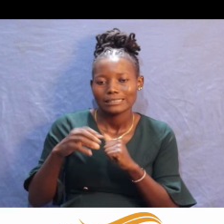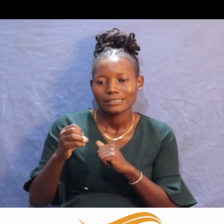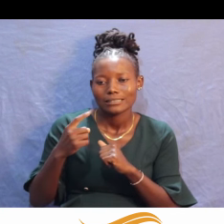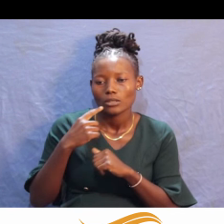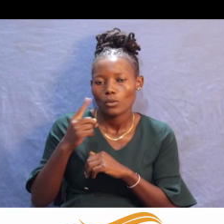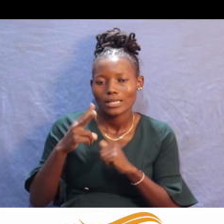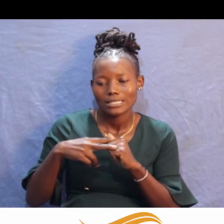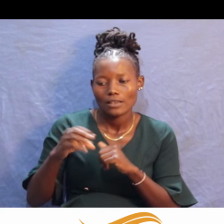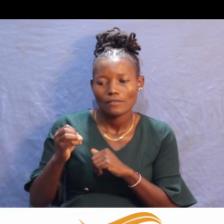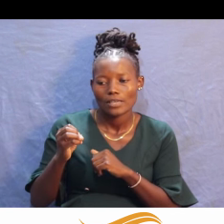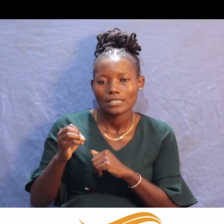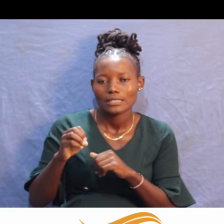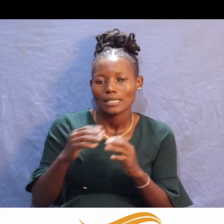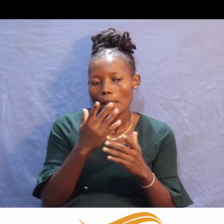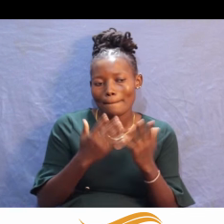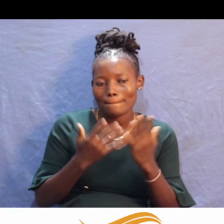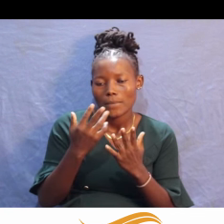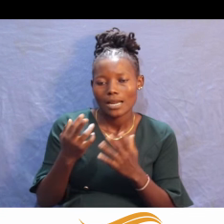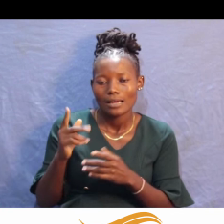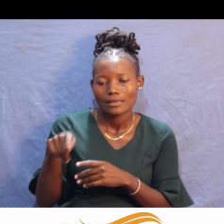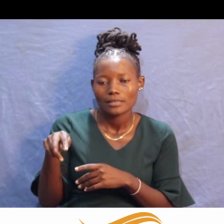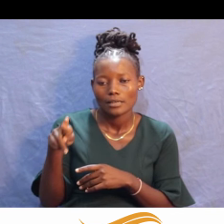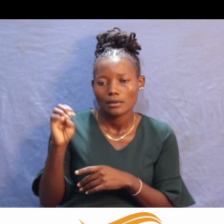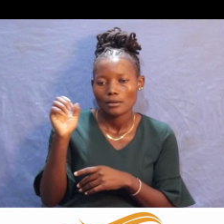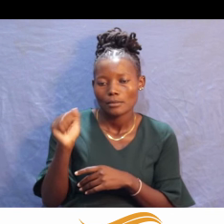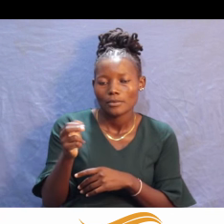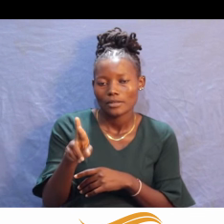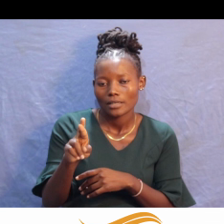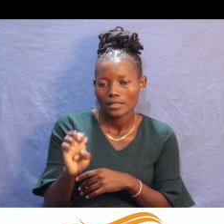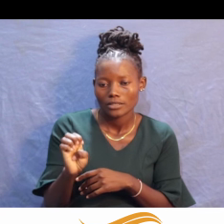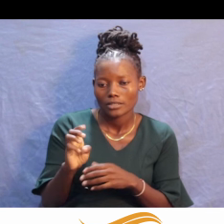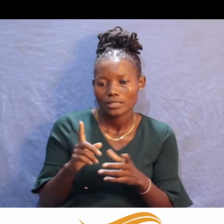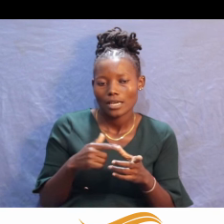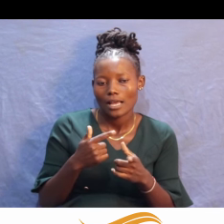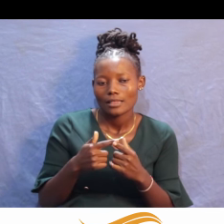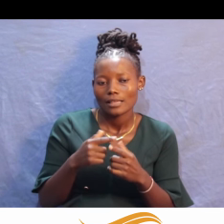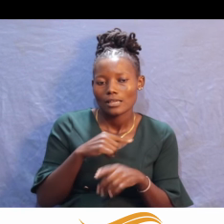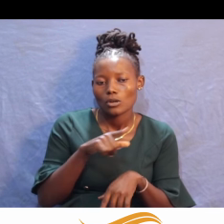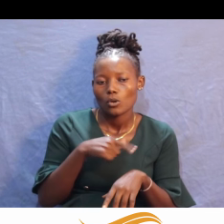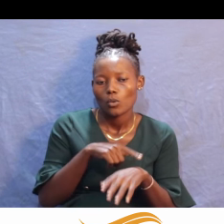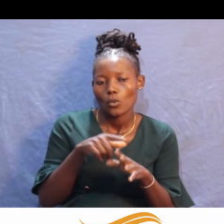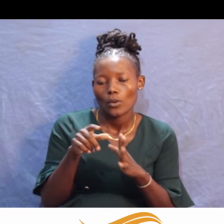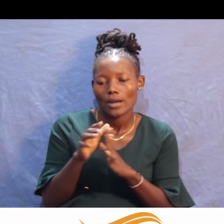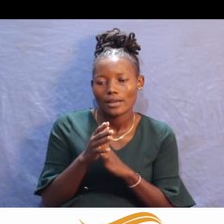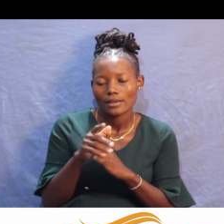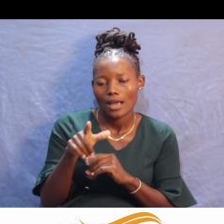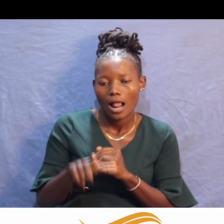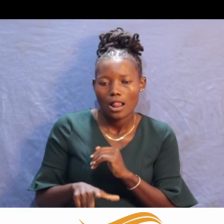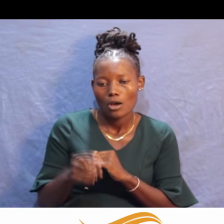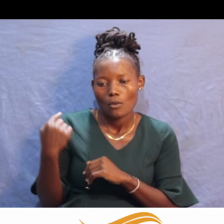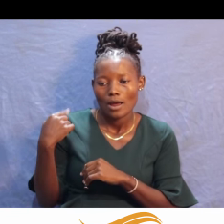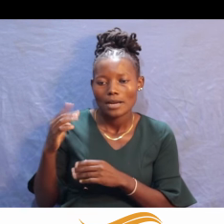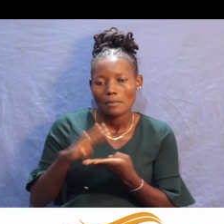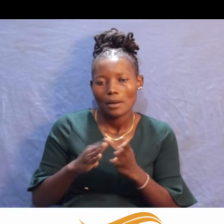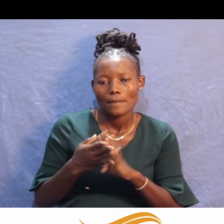the top number, and that's perfectly okay. It's when the lower number gets high also during exercise, you